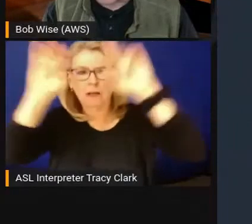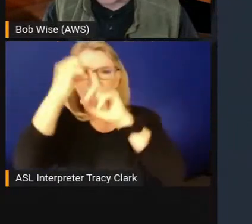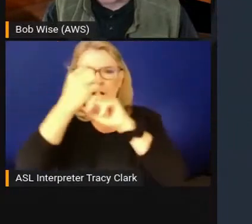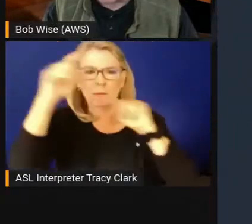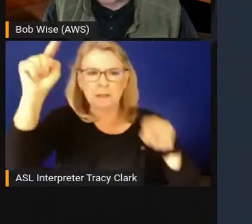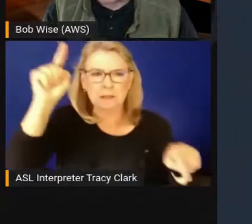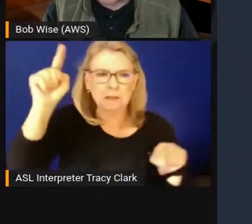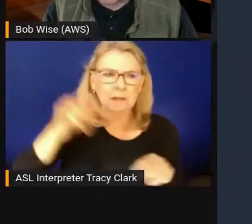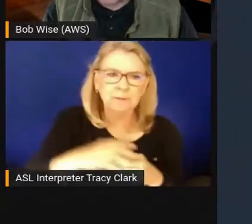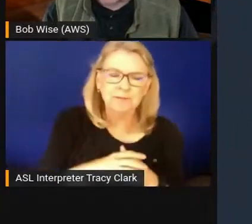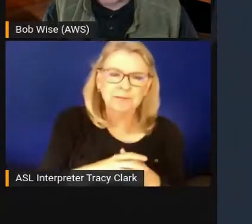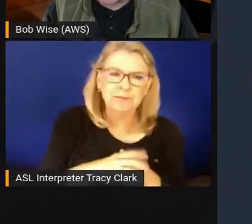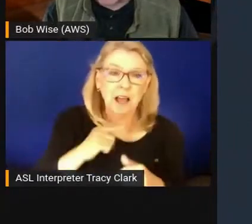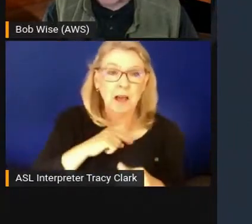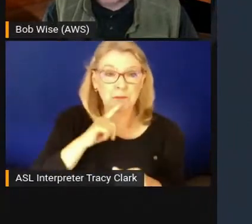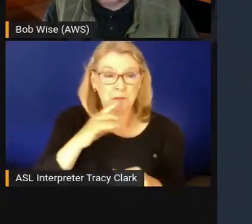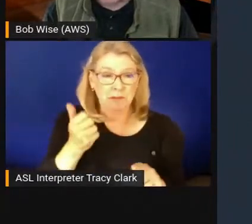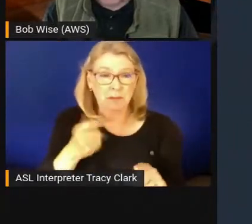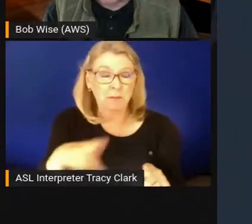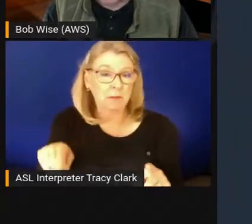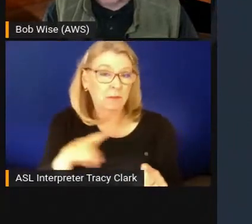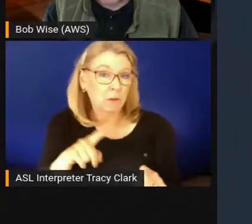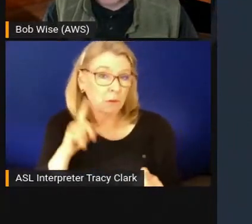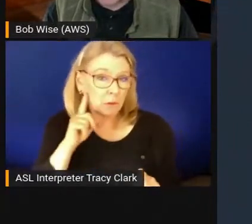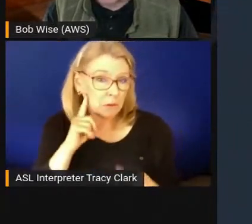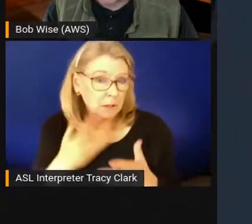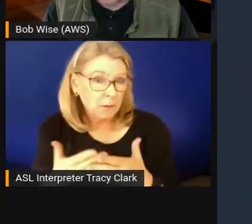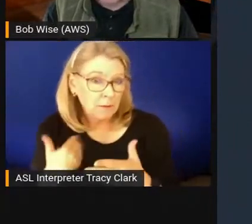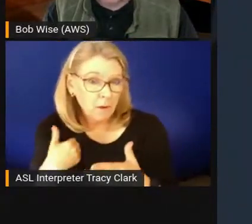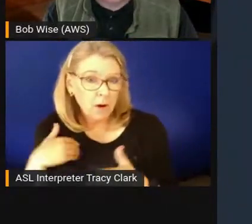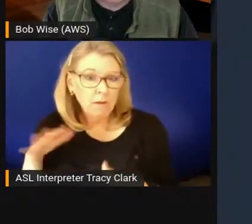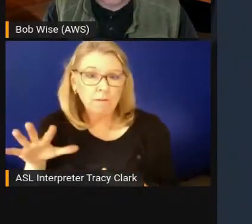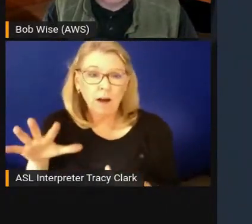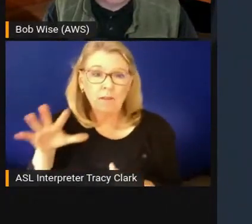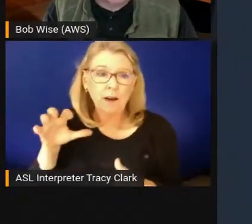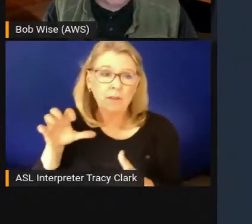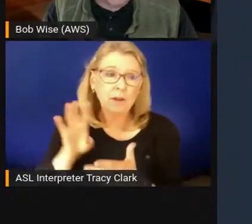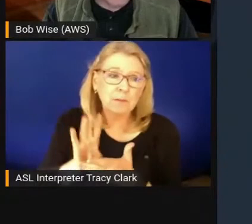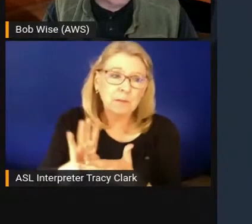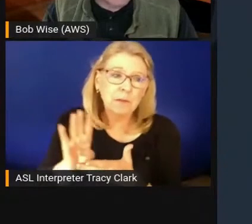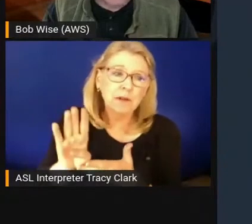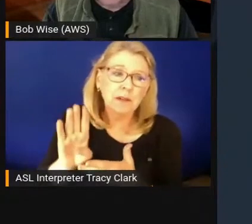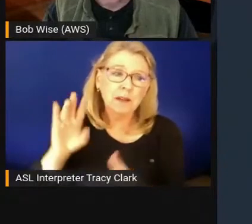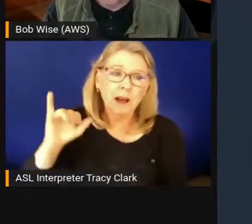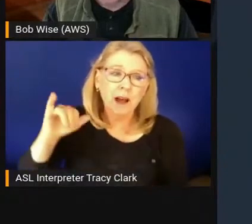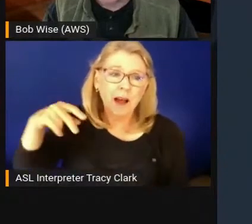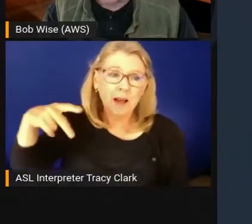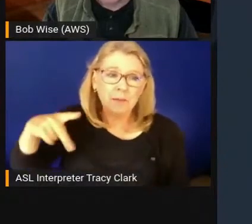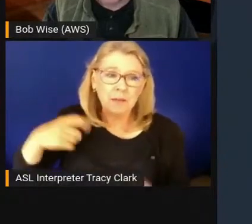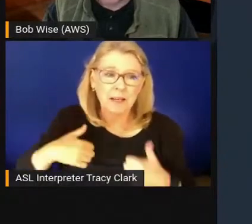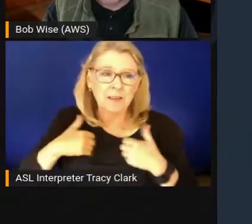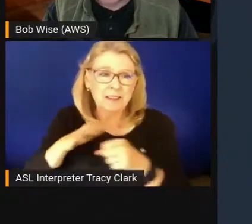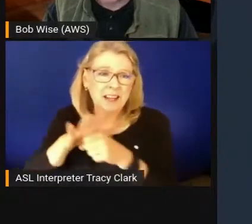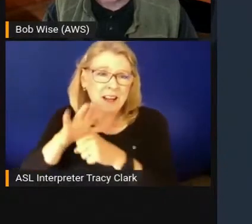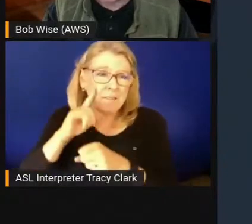I'm sure some of you have heard this before: 500 billion IP addresses, enough for every grain of sand on the planet.